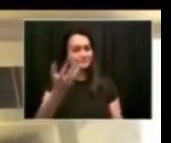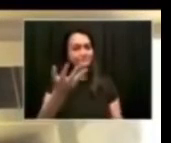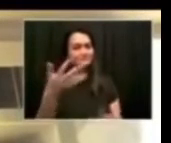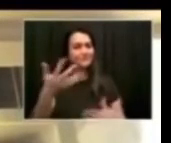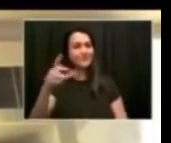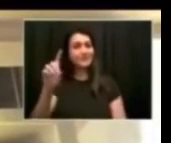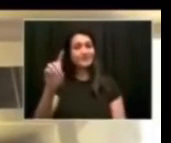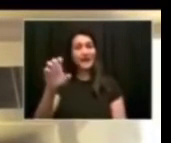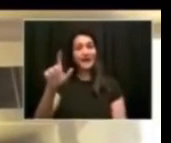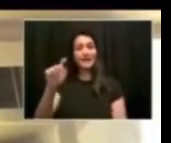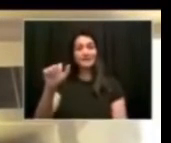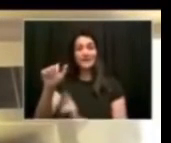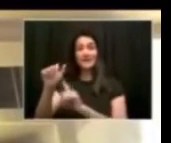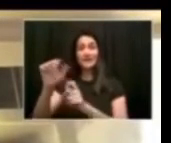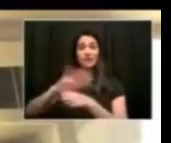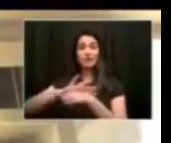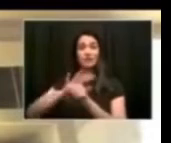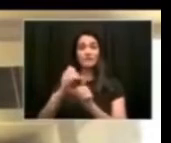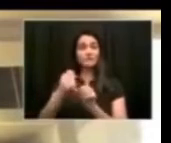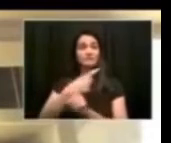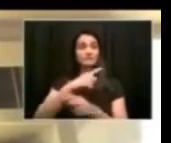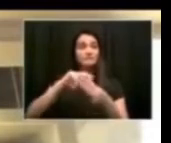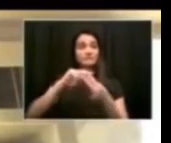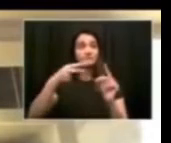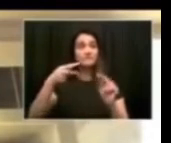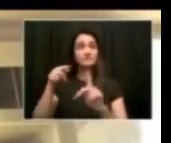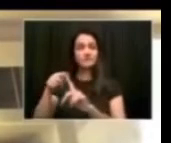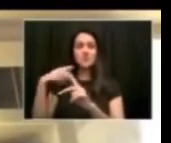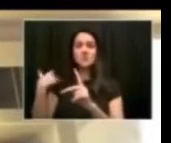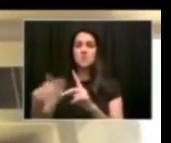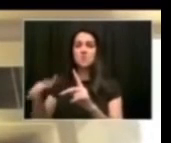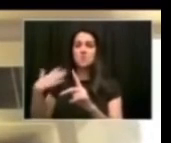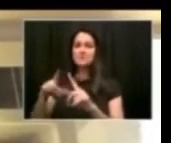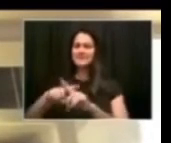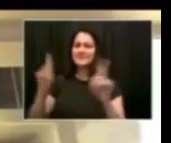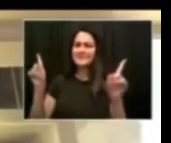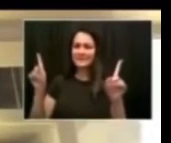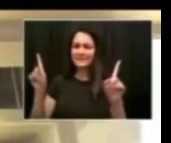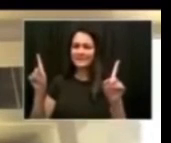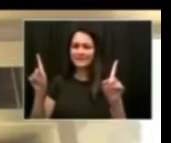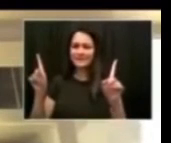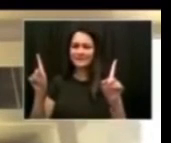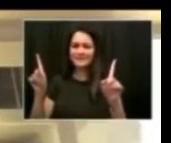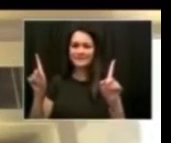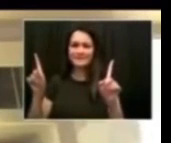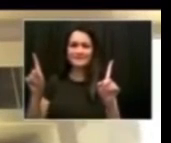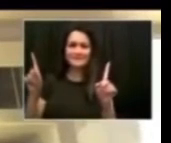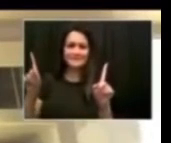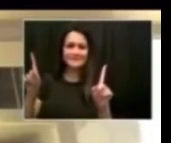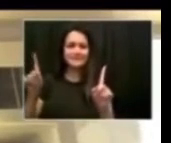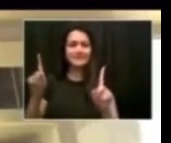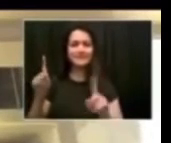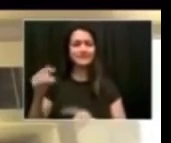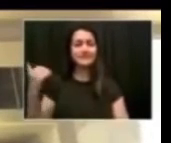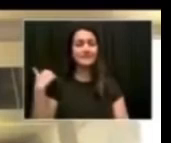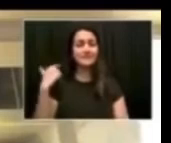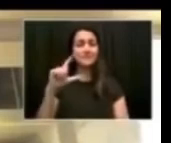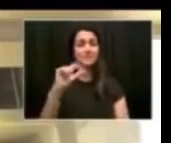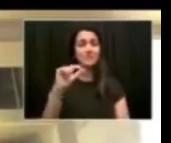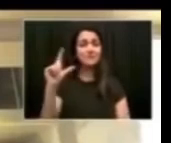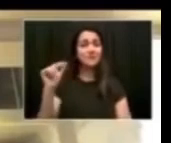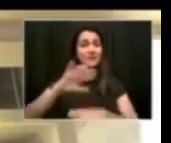Blasio announcing what he calls the key to NYC pass, which means vaccines are going to